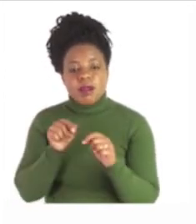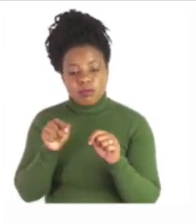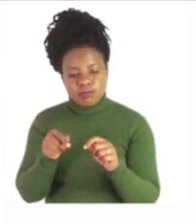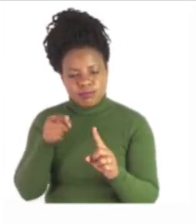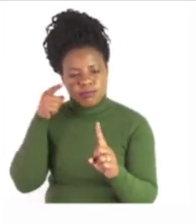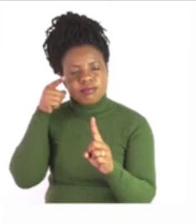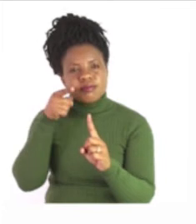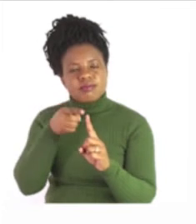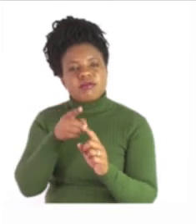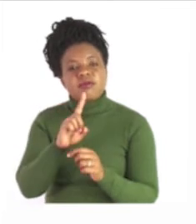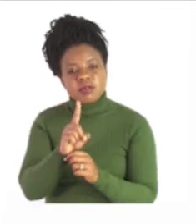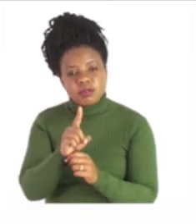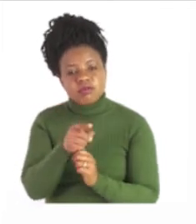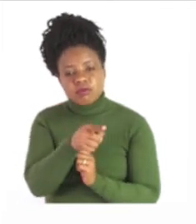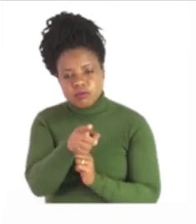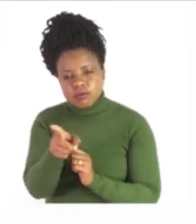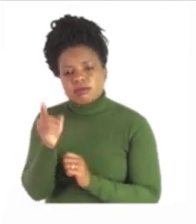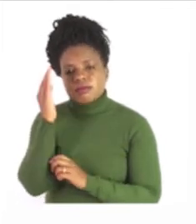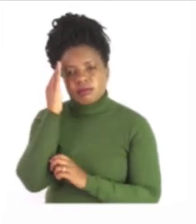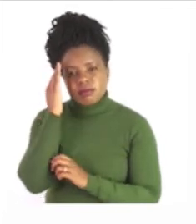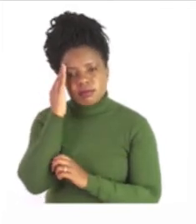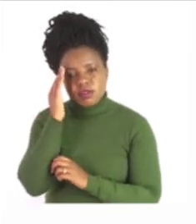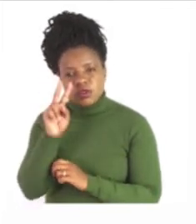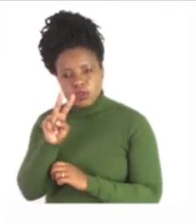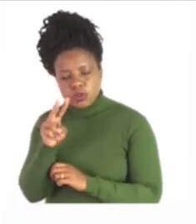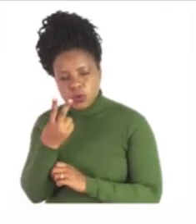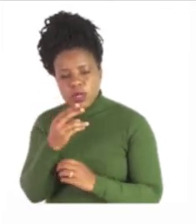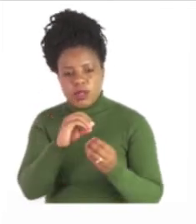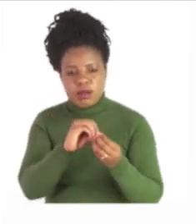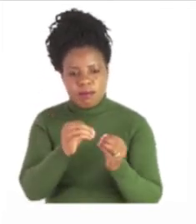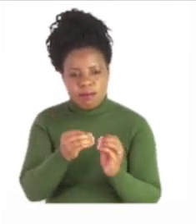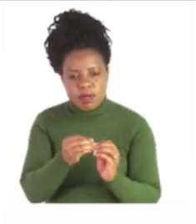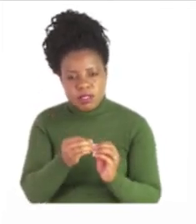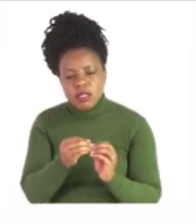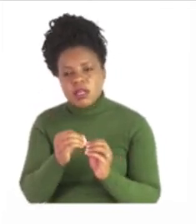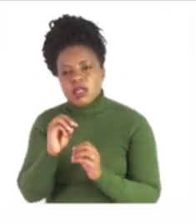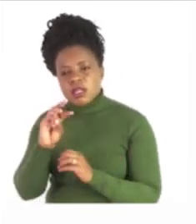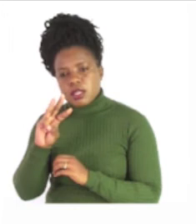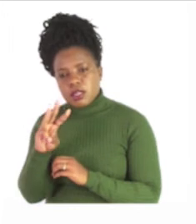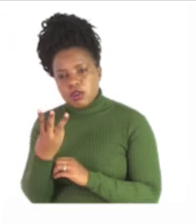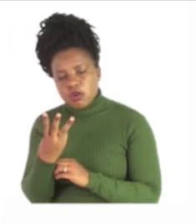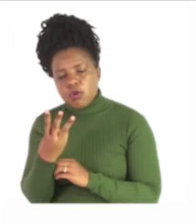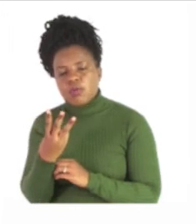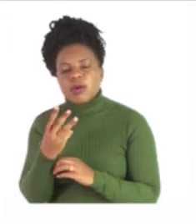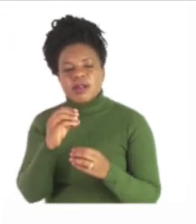is to know the square and cube numbers and their properties. The competencies